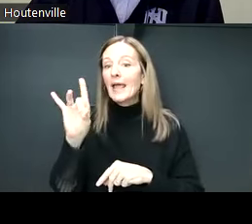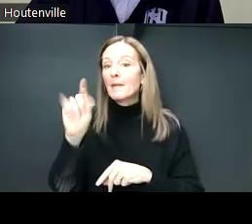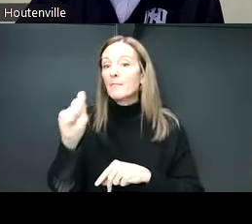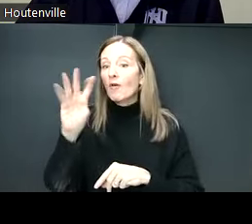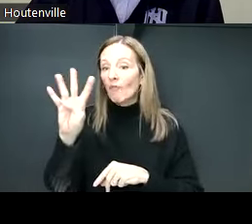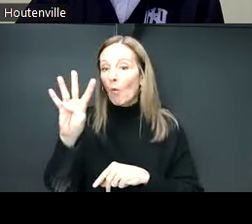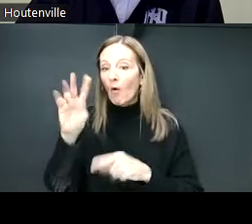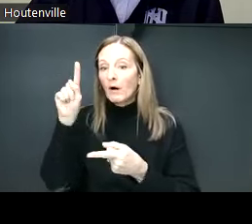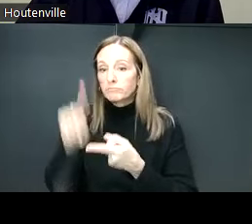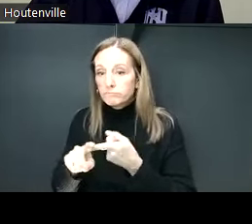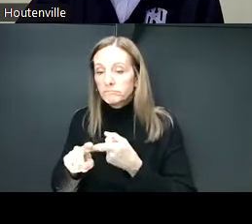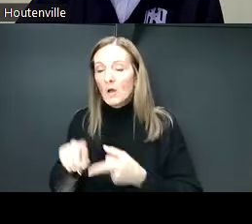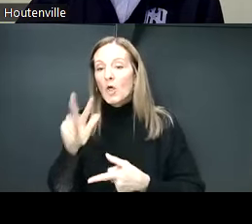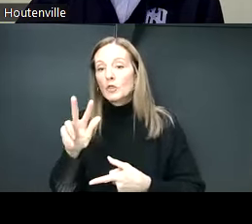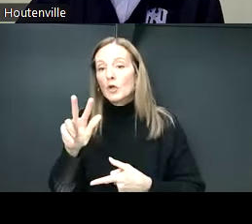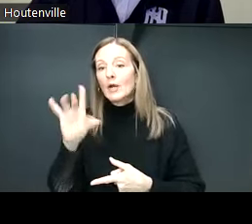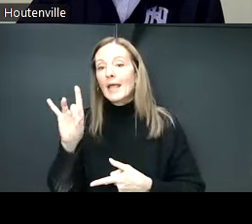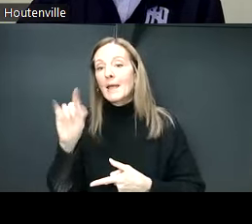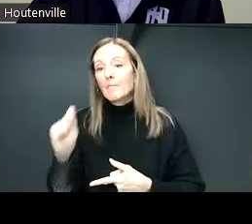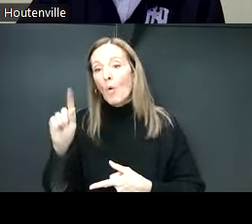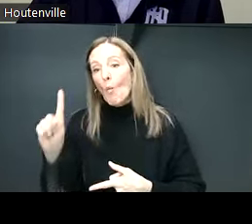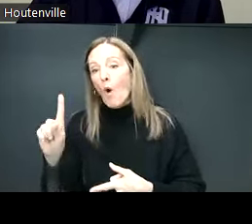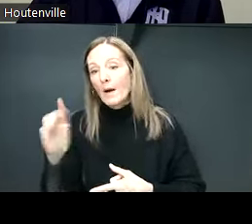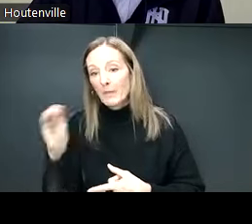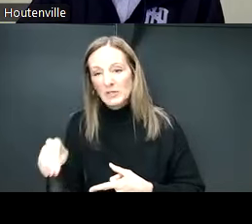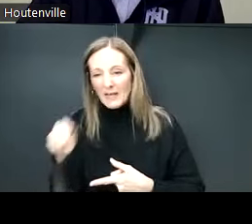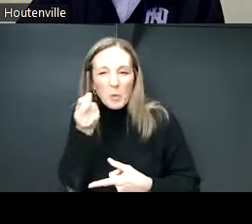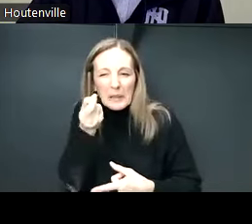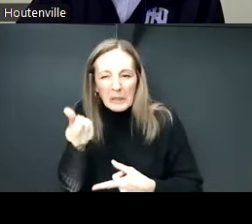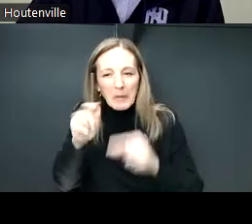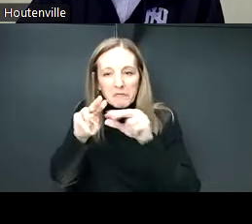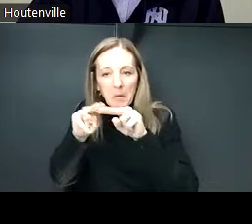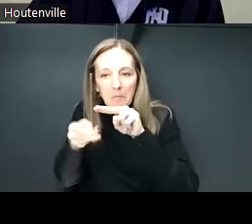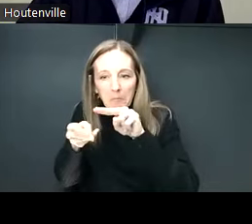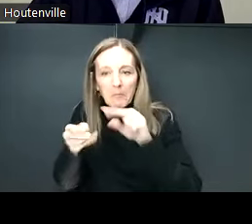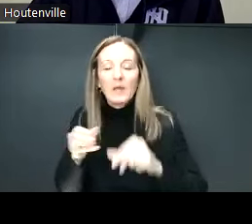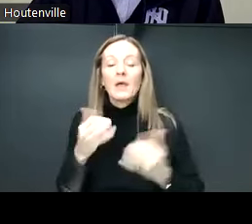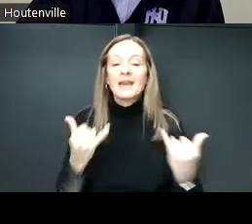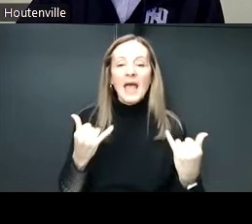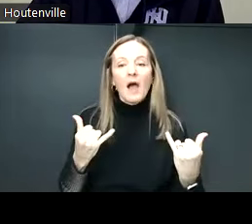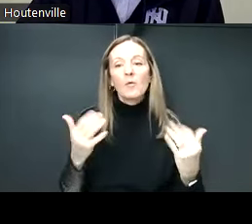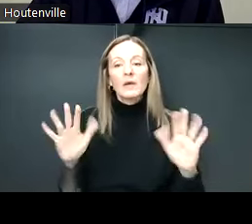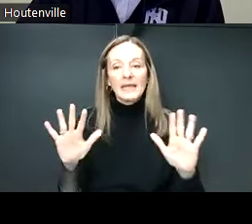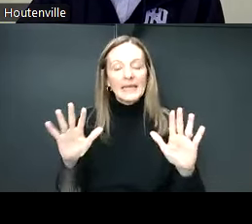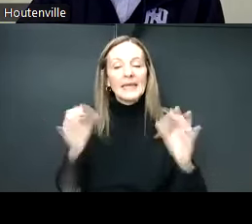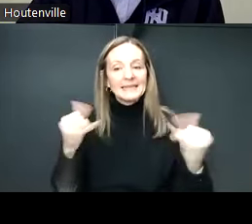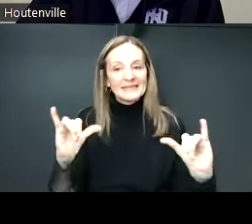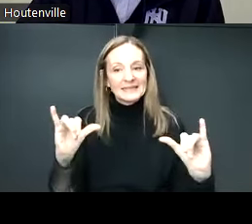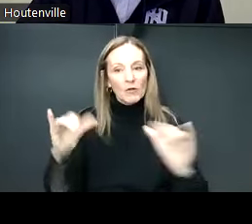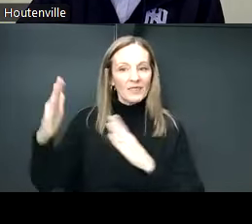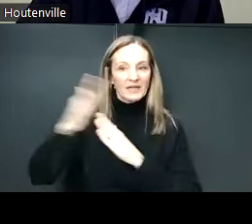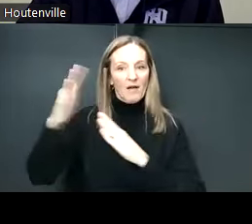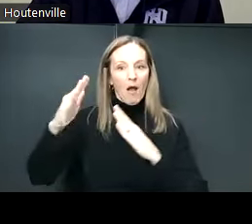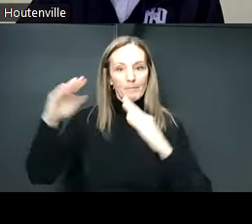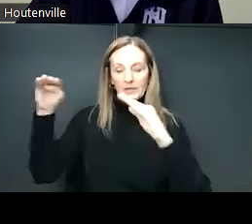38.4% to 38.1%. So a small decline, certainly within the range. It's still at the top level of